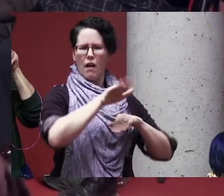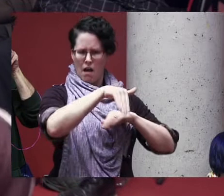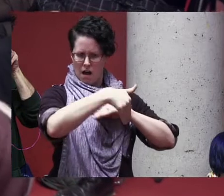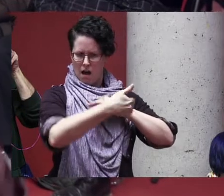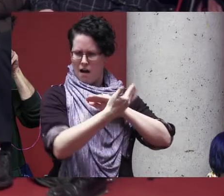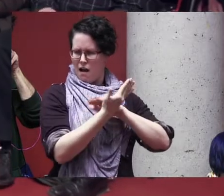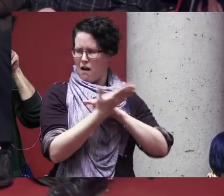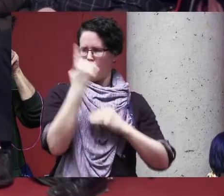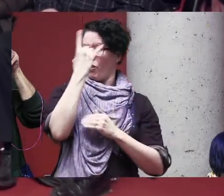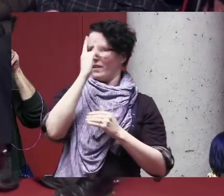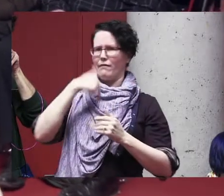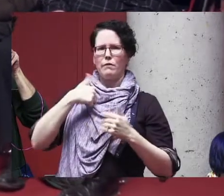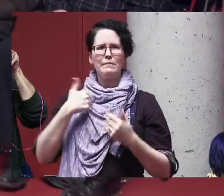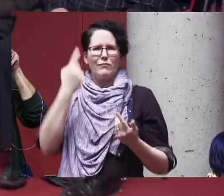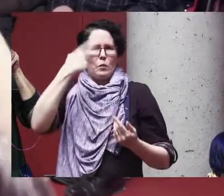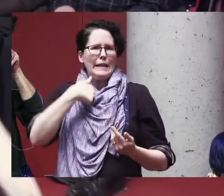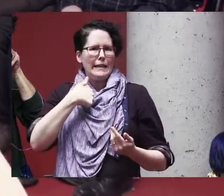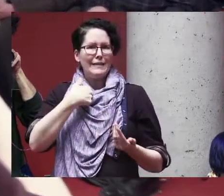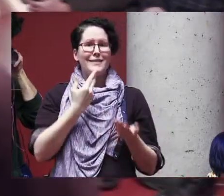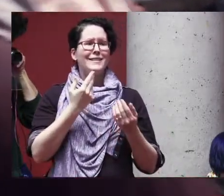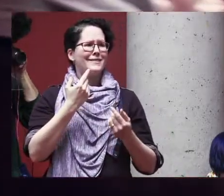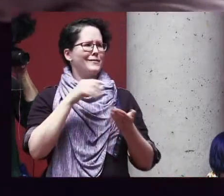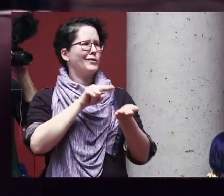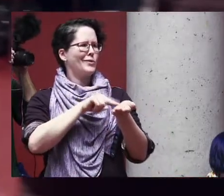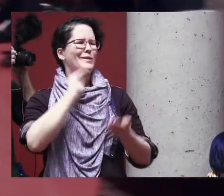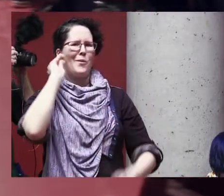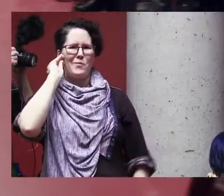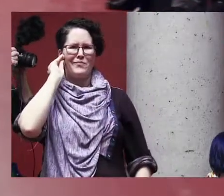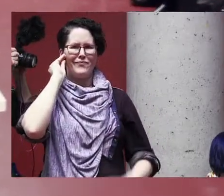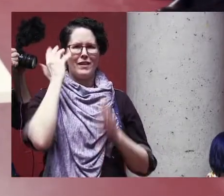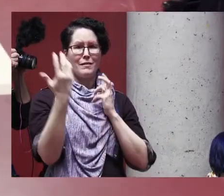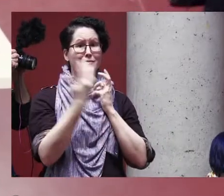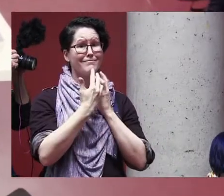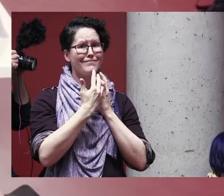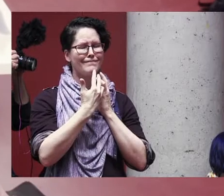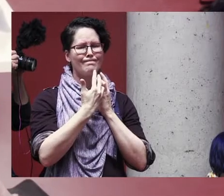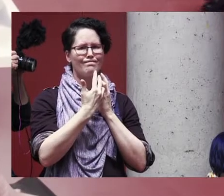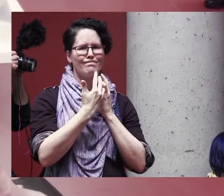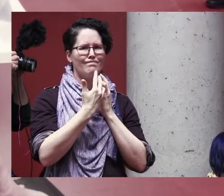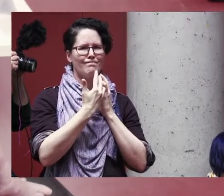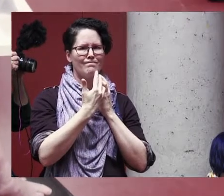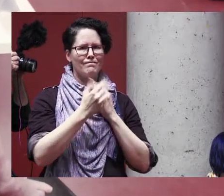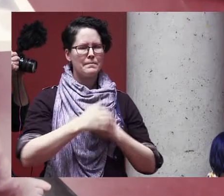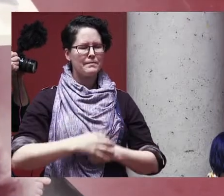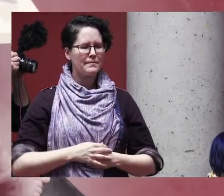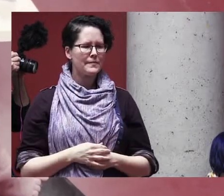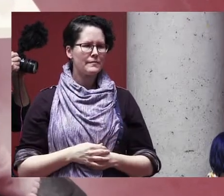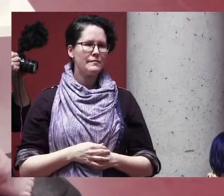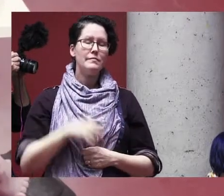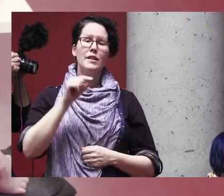a nursing home might be the only option. According to the 2016 census, there